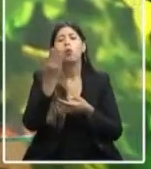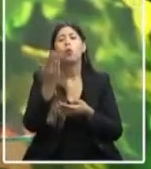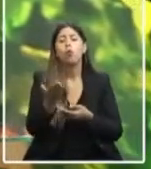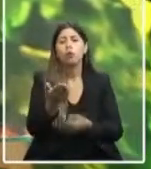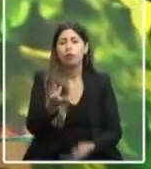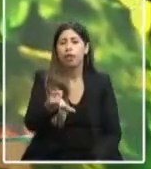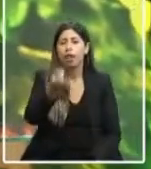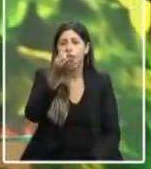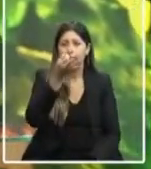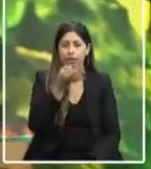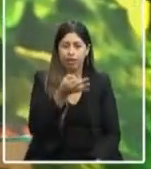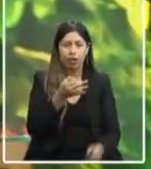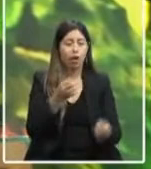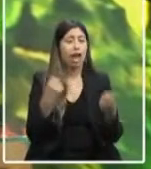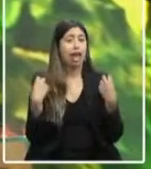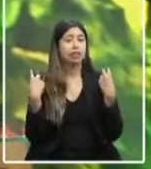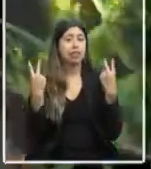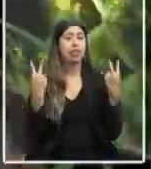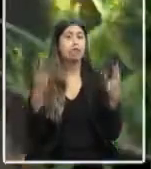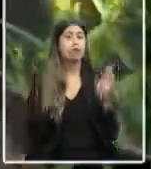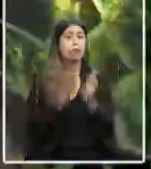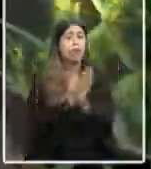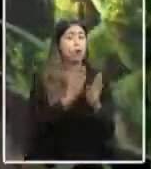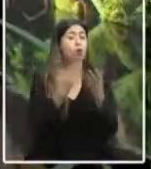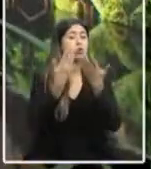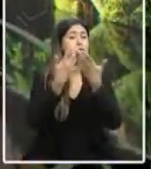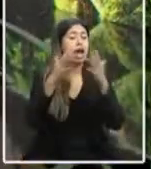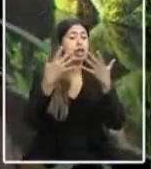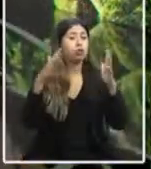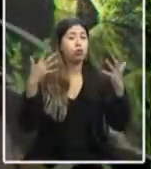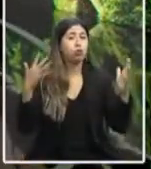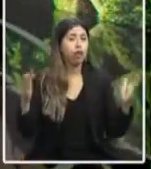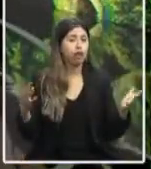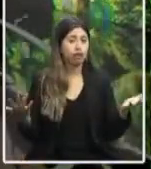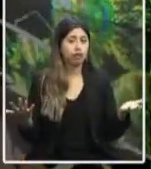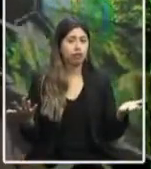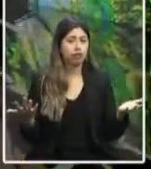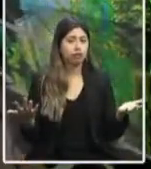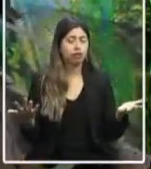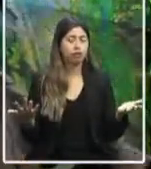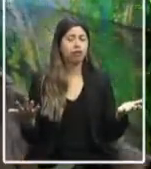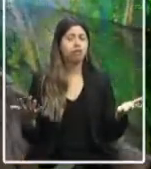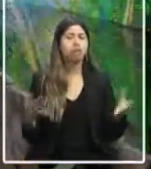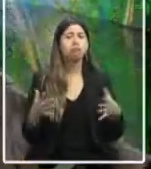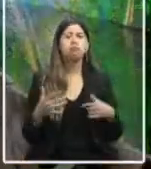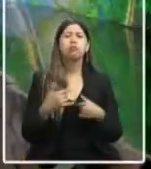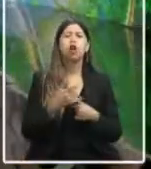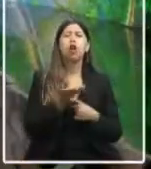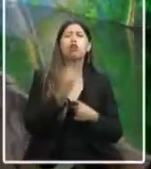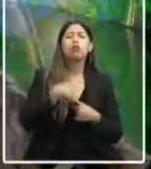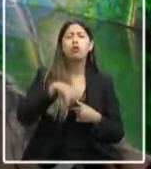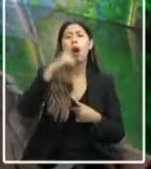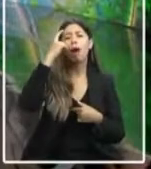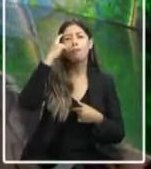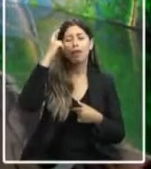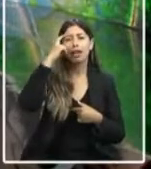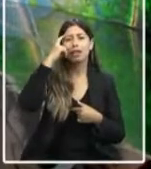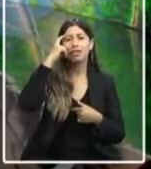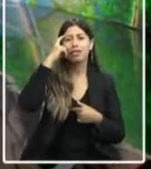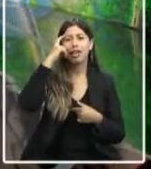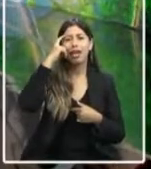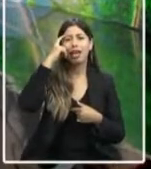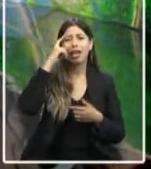we think that it's something that is hidden, but it's constantly in front of us.